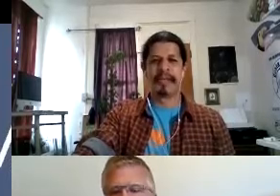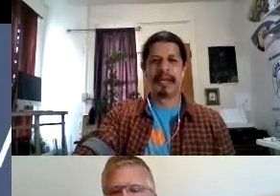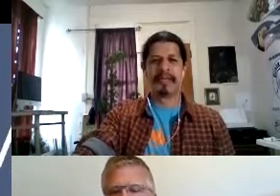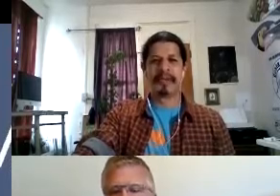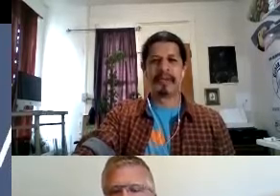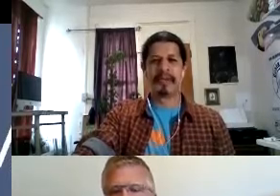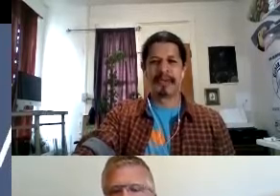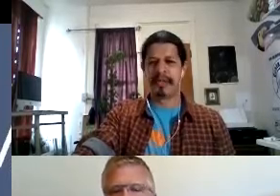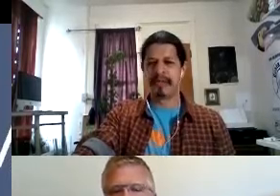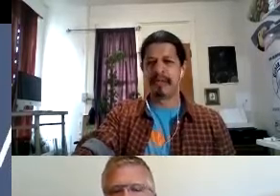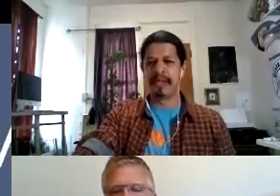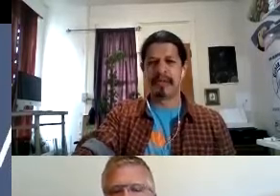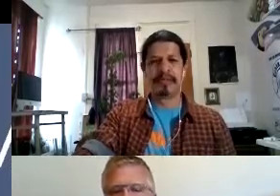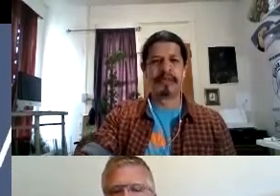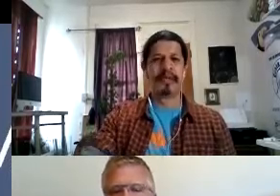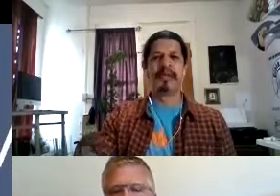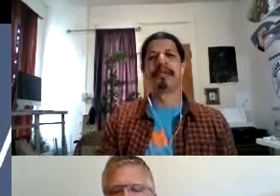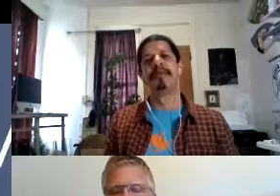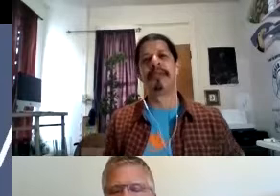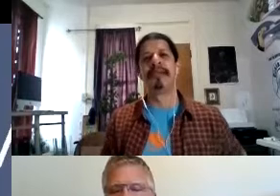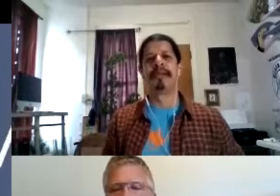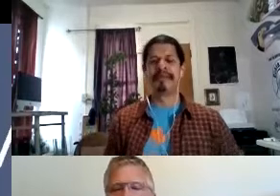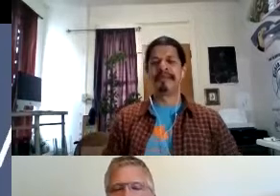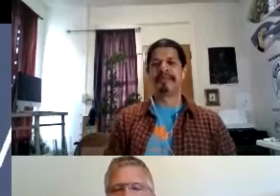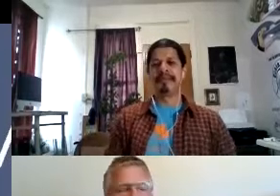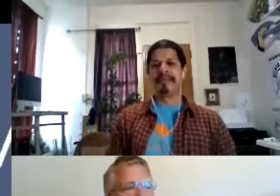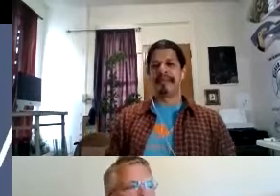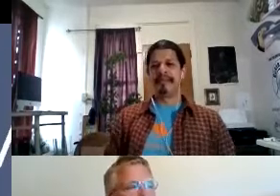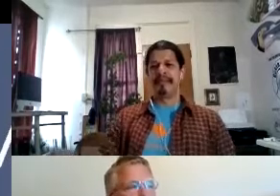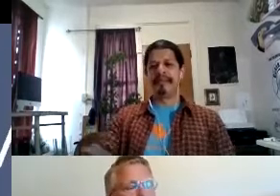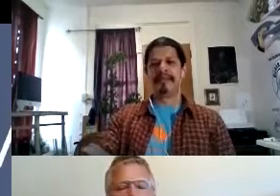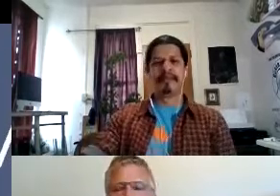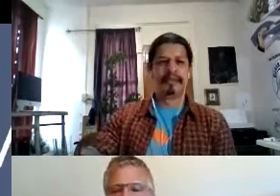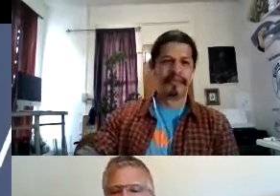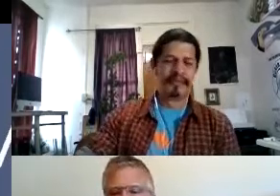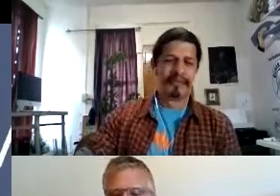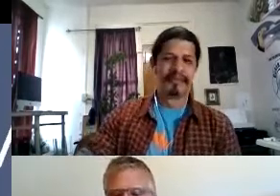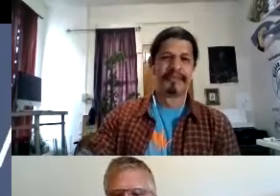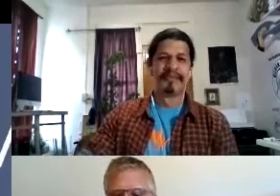I see we have more people joining. We'll wait a couple more minutes and then we'll start.